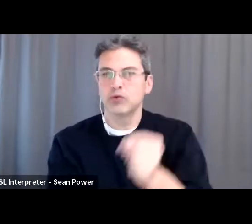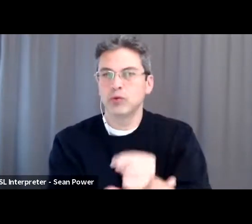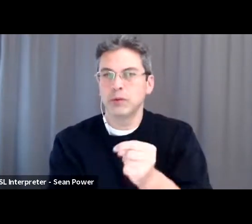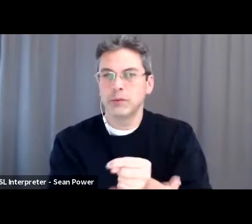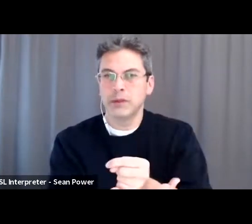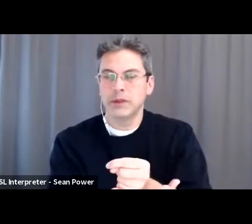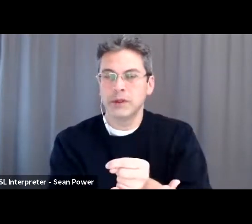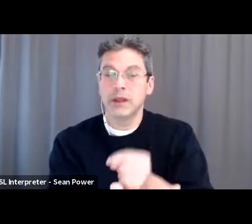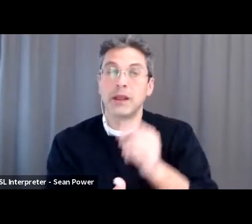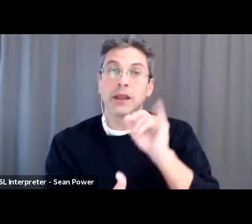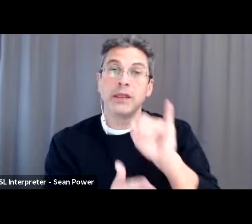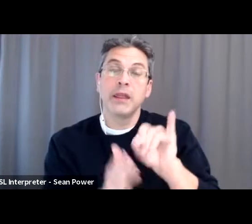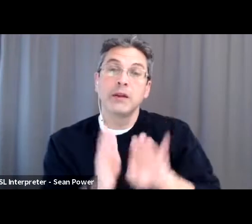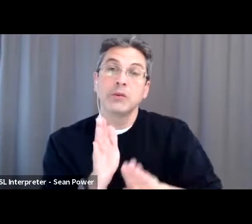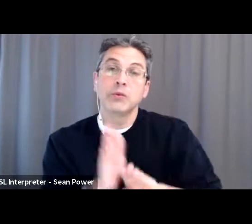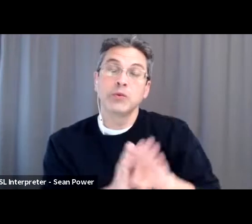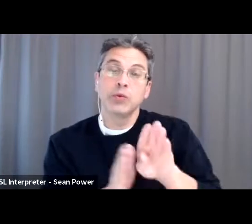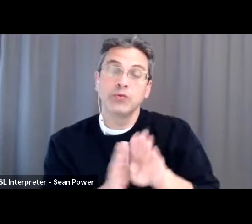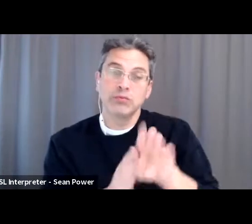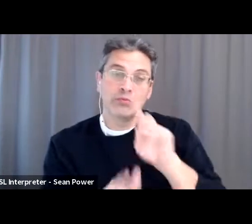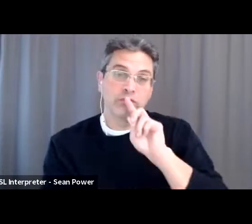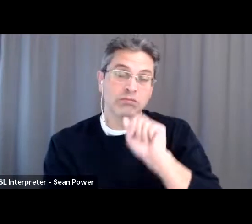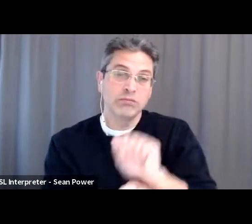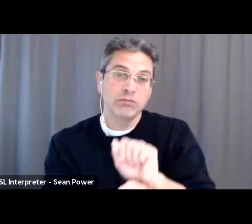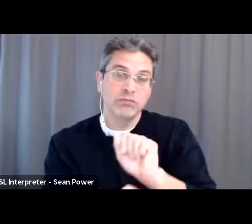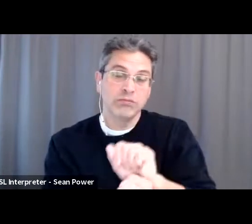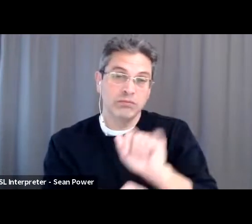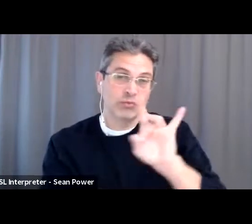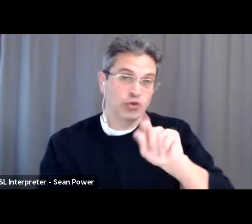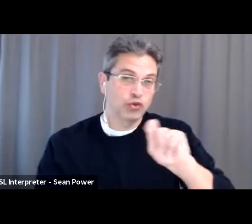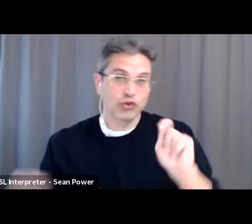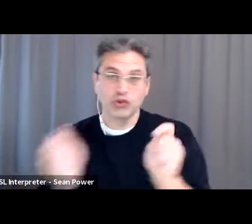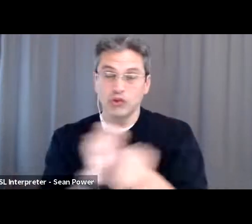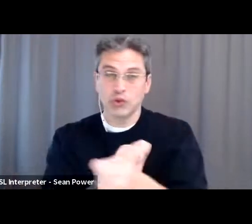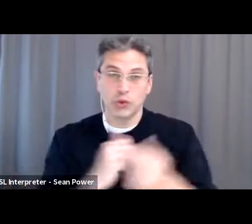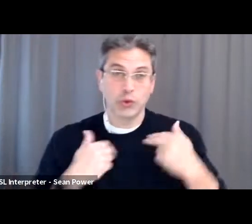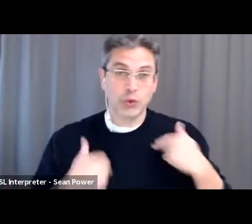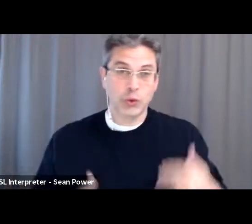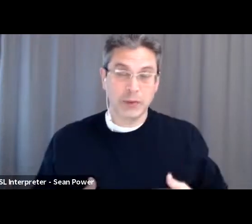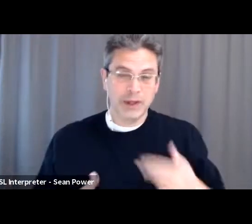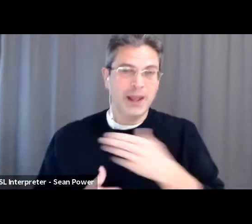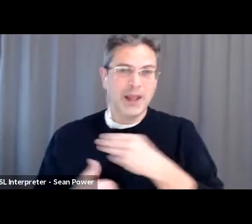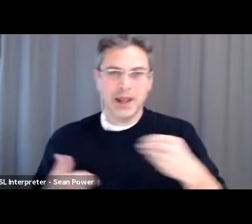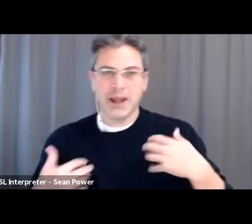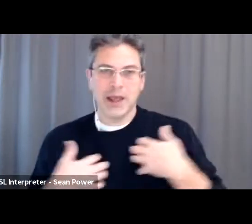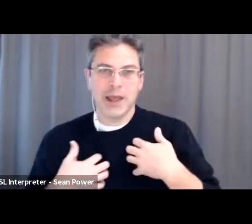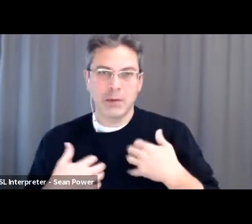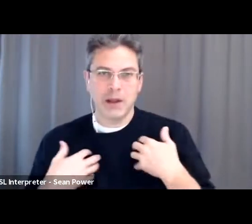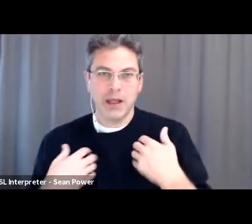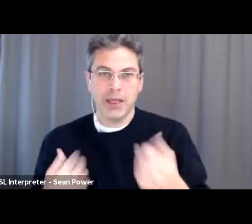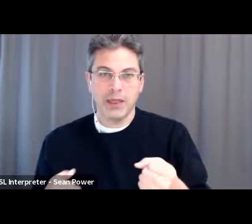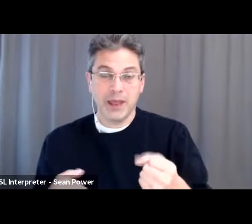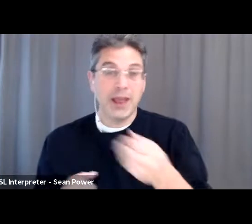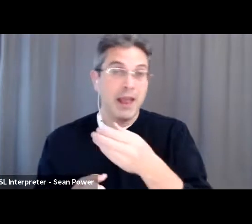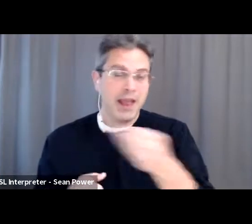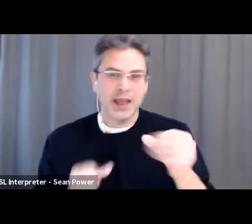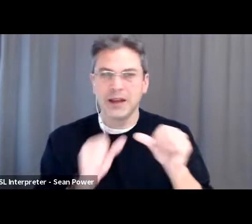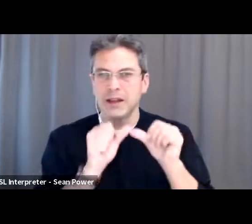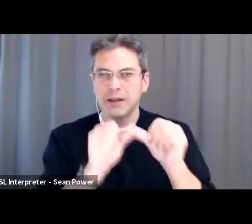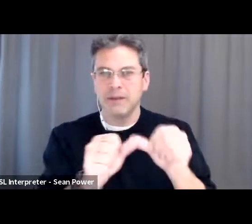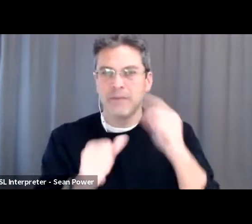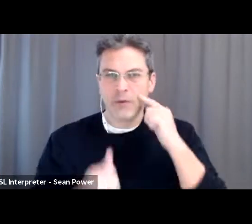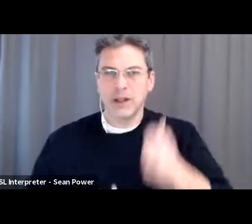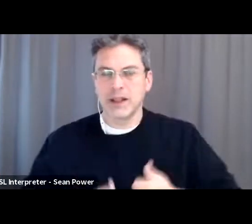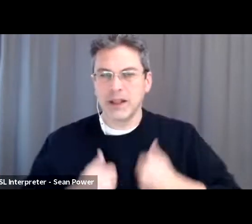treatments has literally revolutionized both human and animal health, as well as life expectancy.